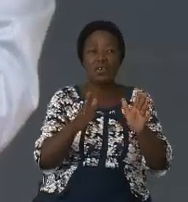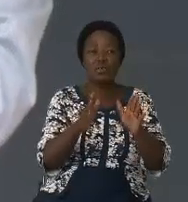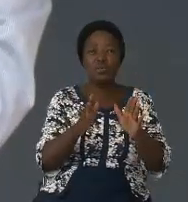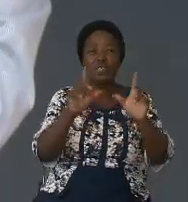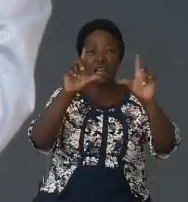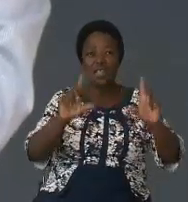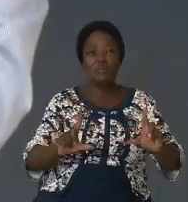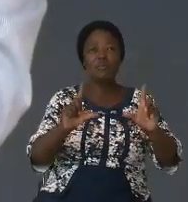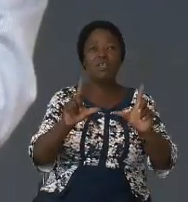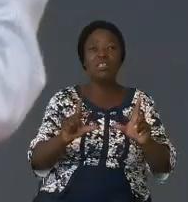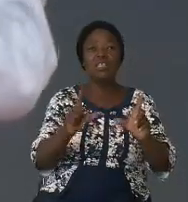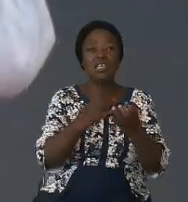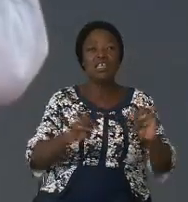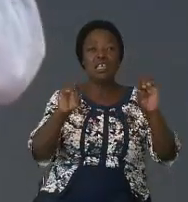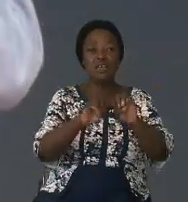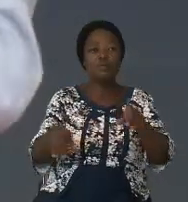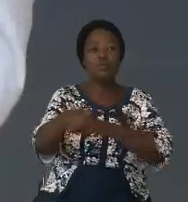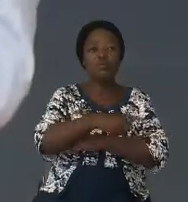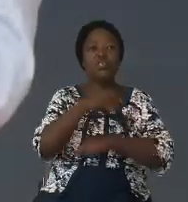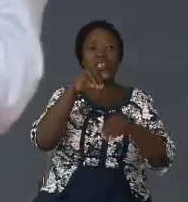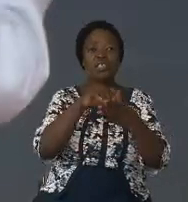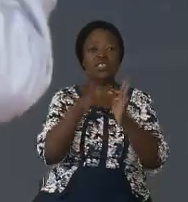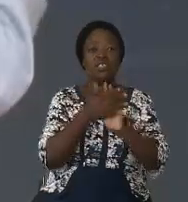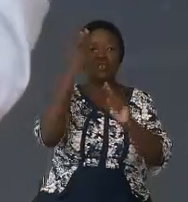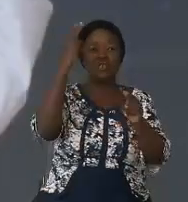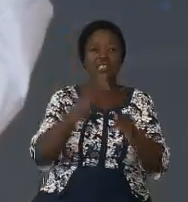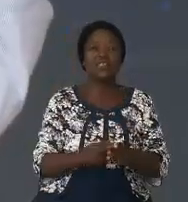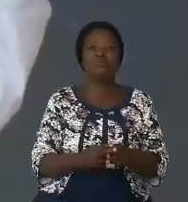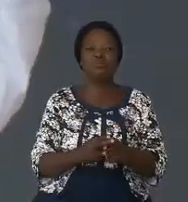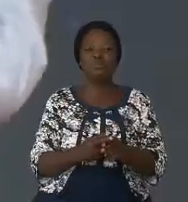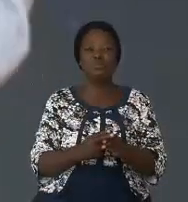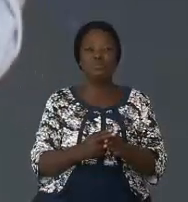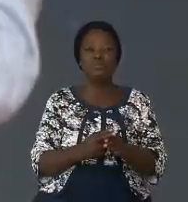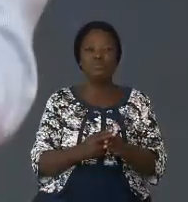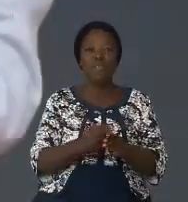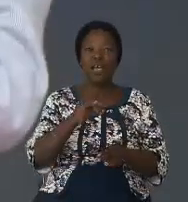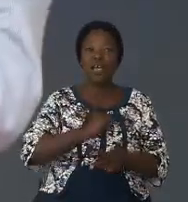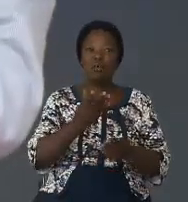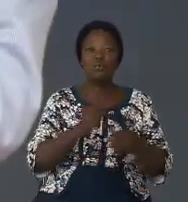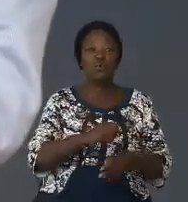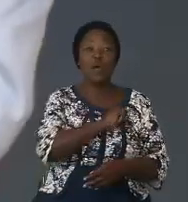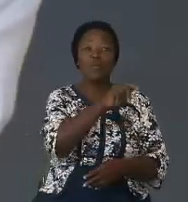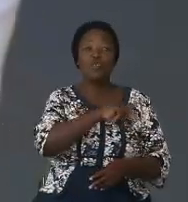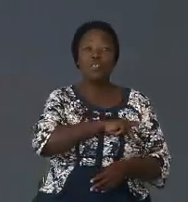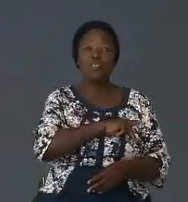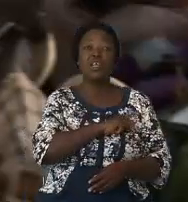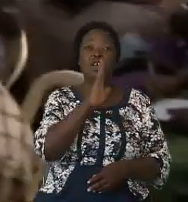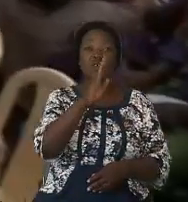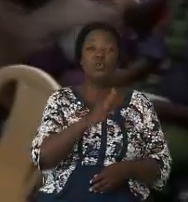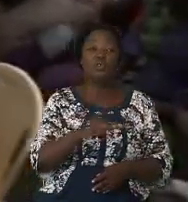bless everyone without limit even today in Jesus' name.